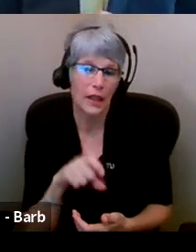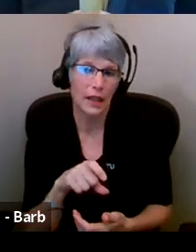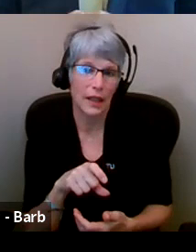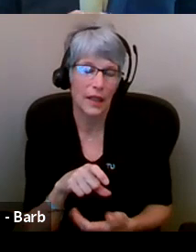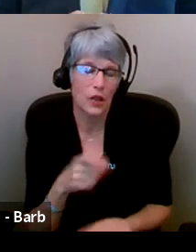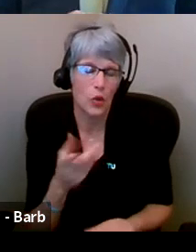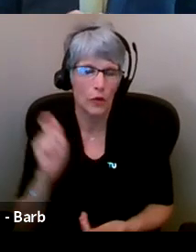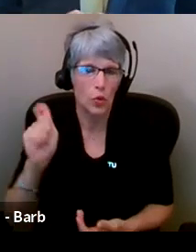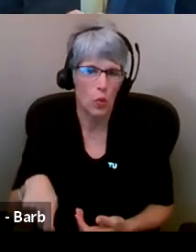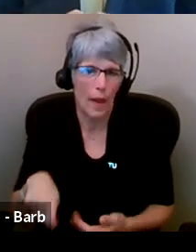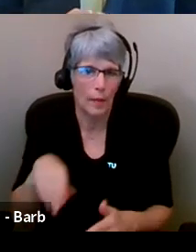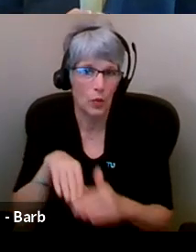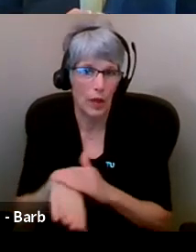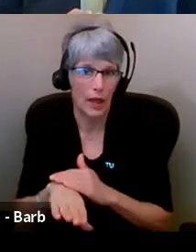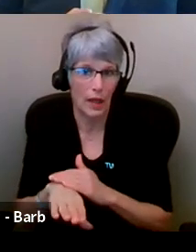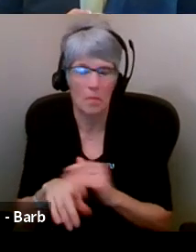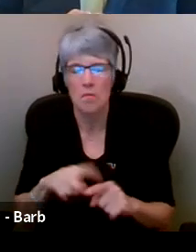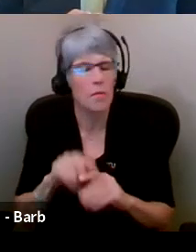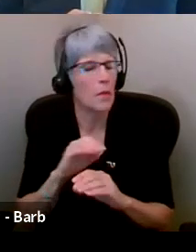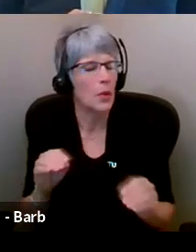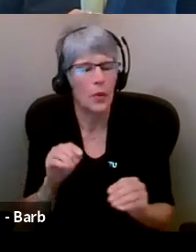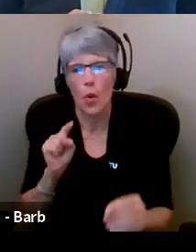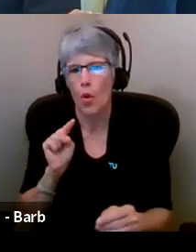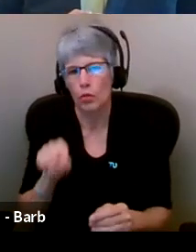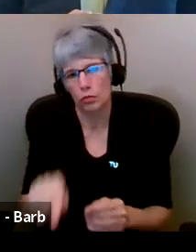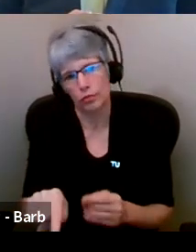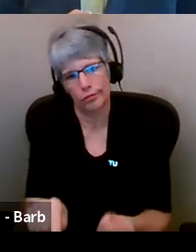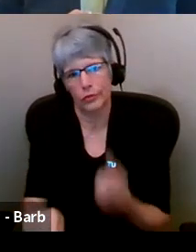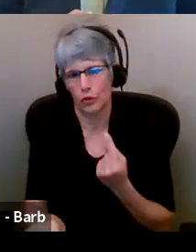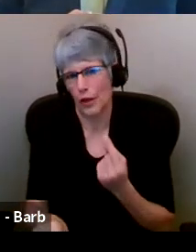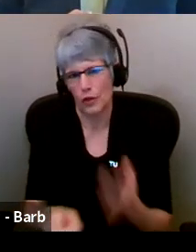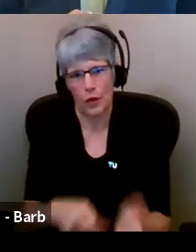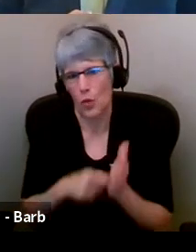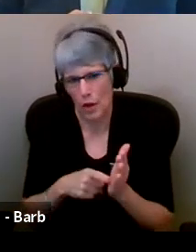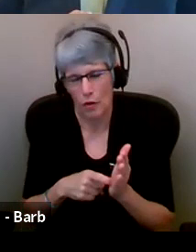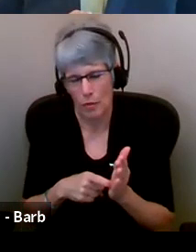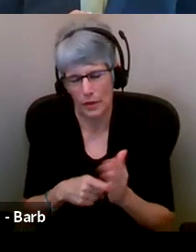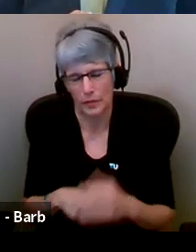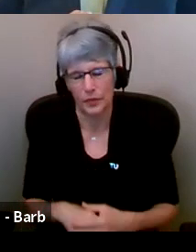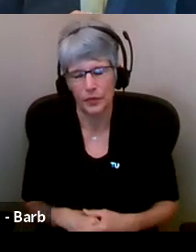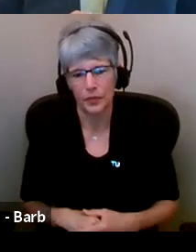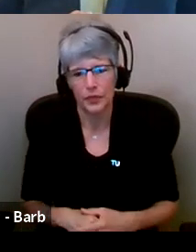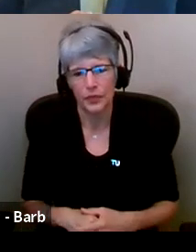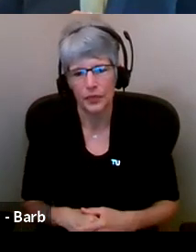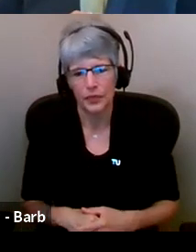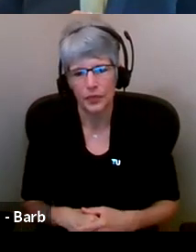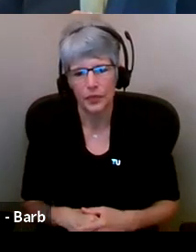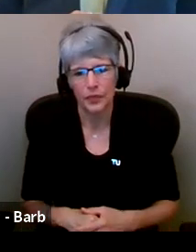to get in, but there won't be a directional requirement where you cannot get it. So those will be